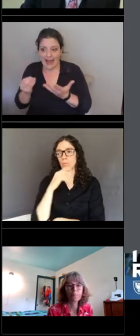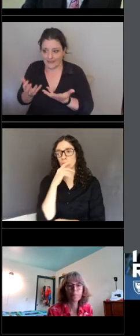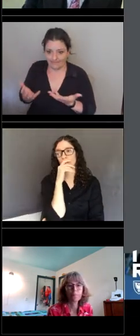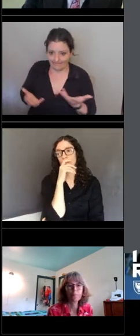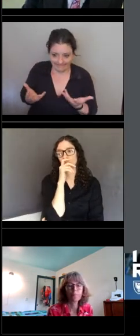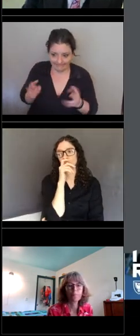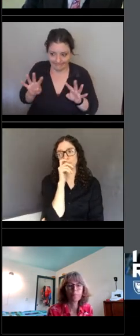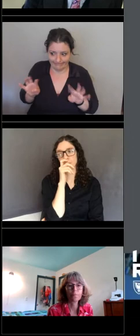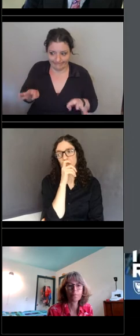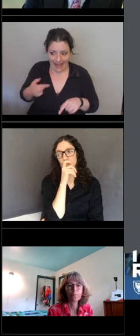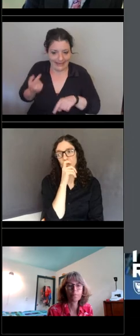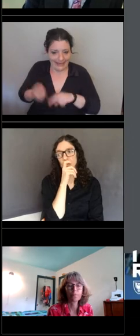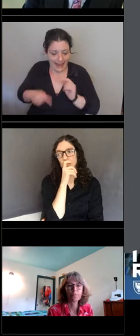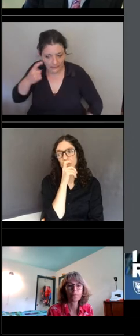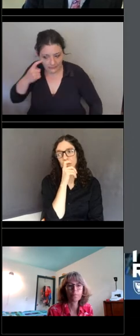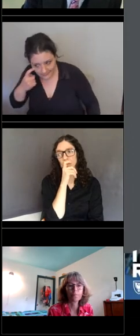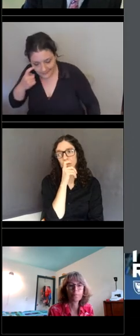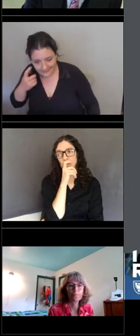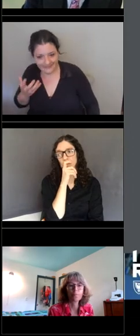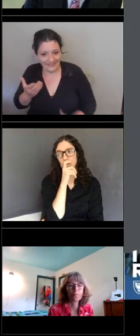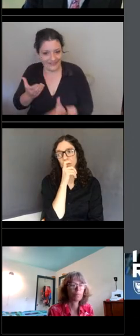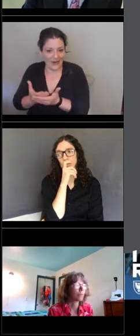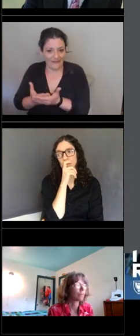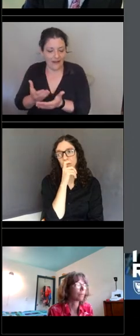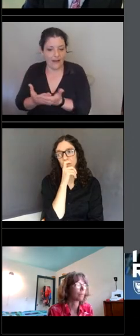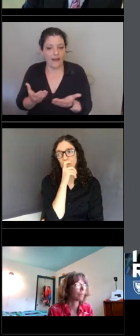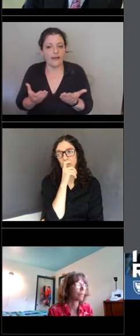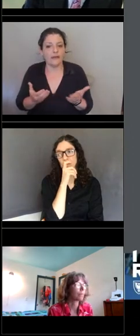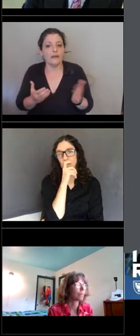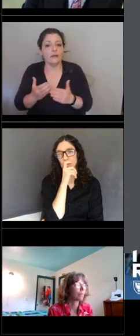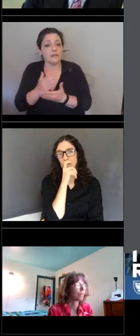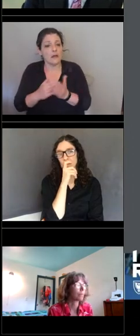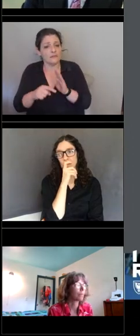is there is less follow-up and